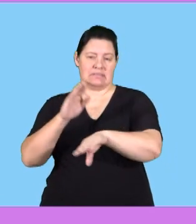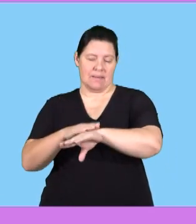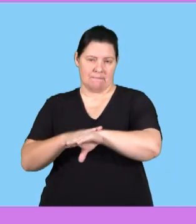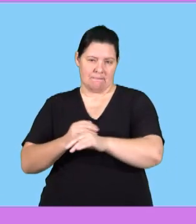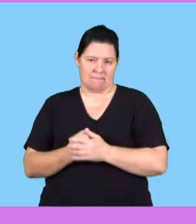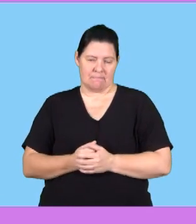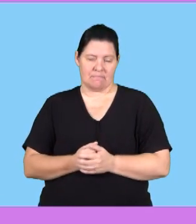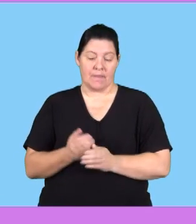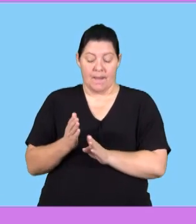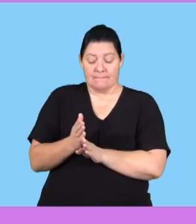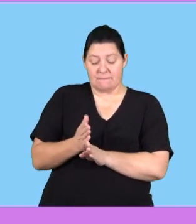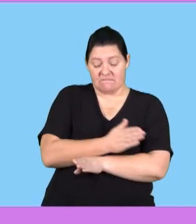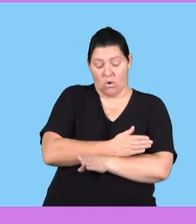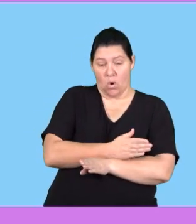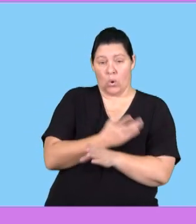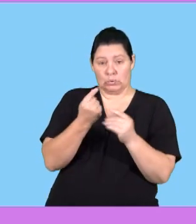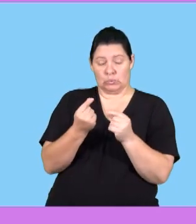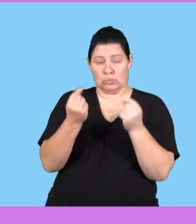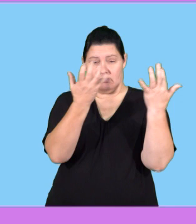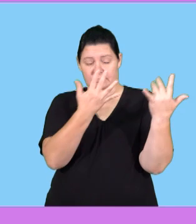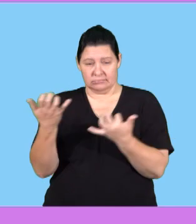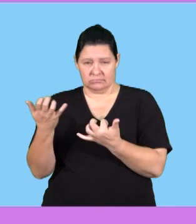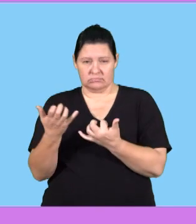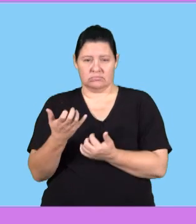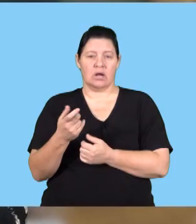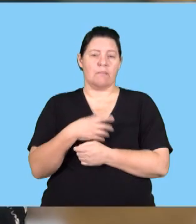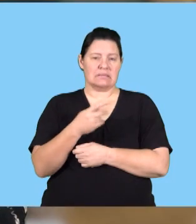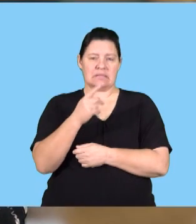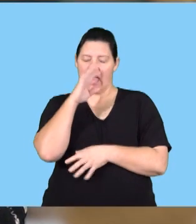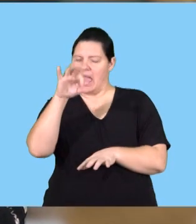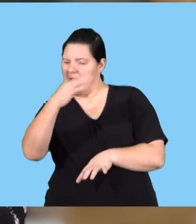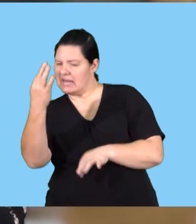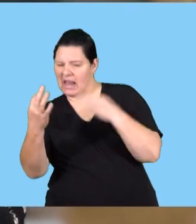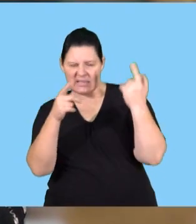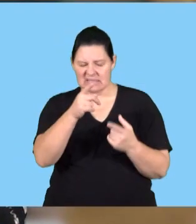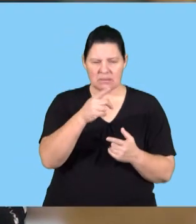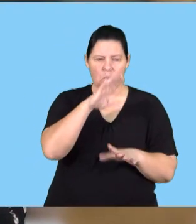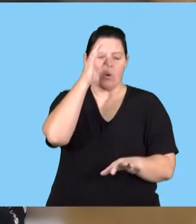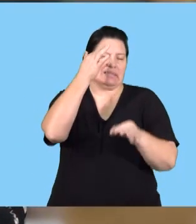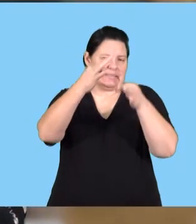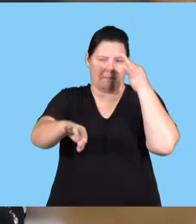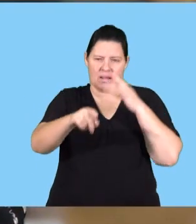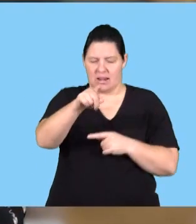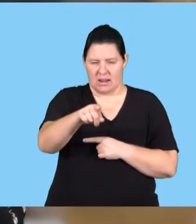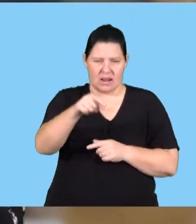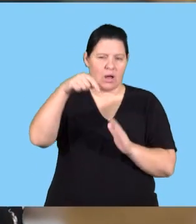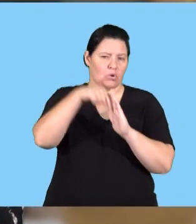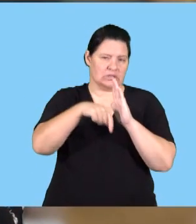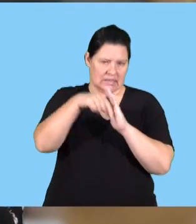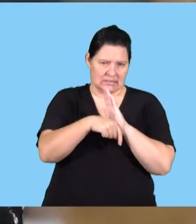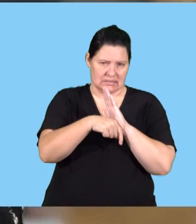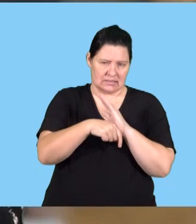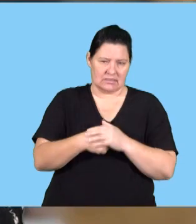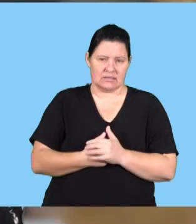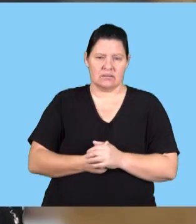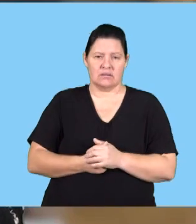would like to say always before you can do your calculation, just try to analyze, simplify this context